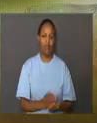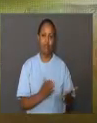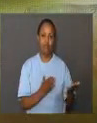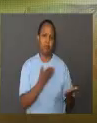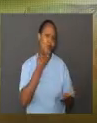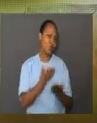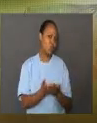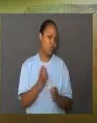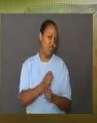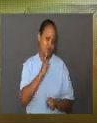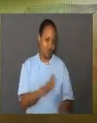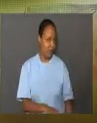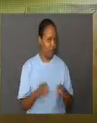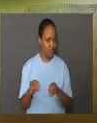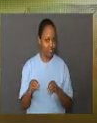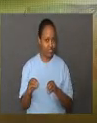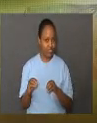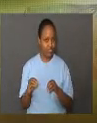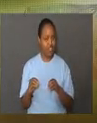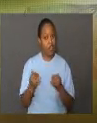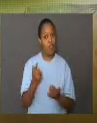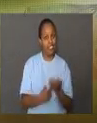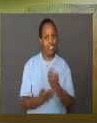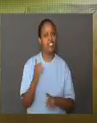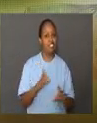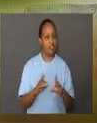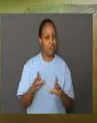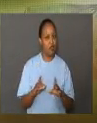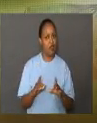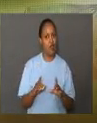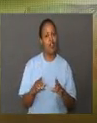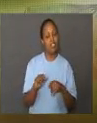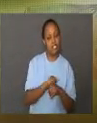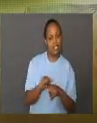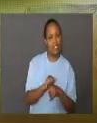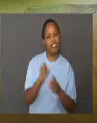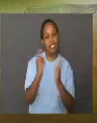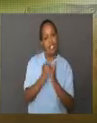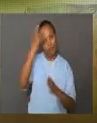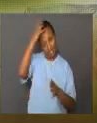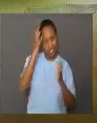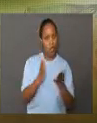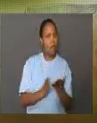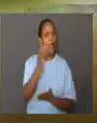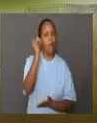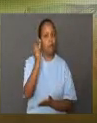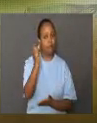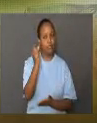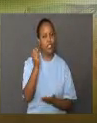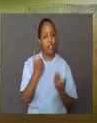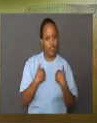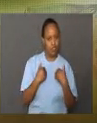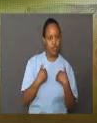Well done, students. Let us discuss an example of exercising a constitutional right while